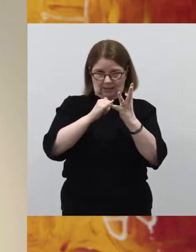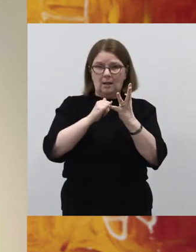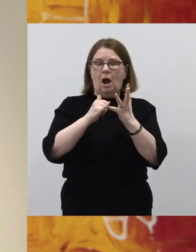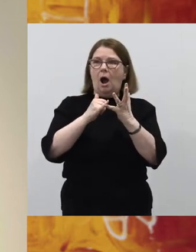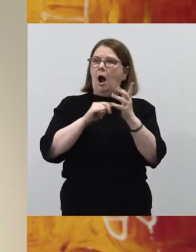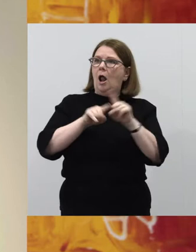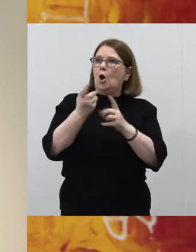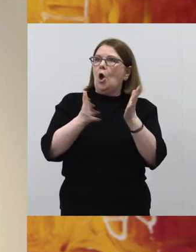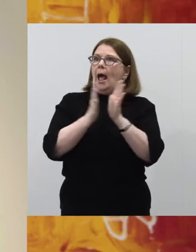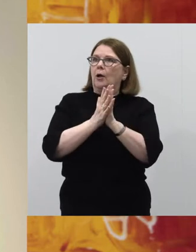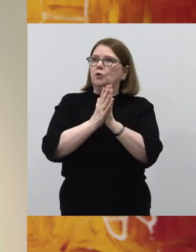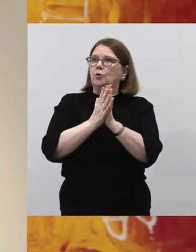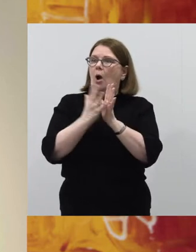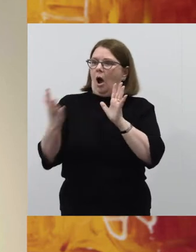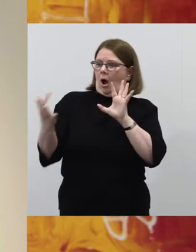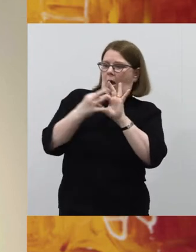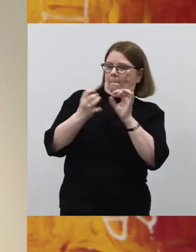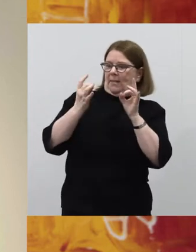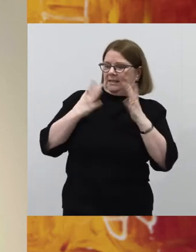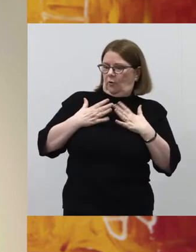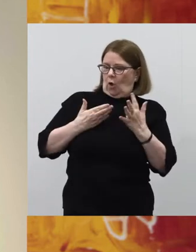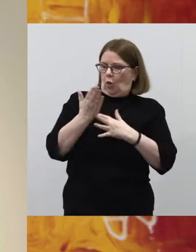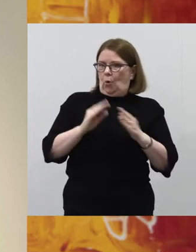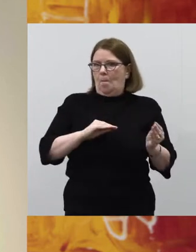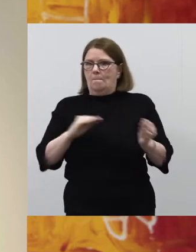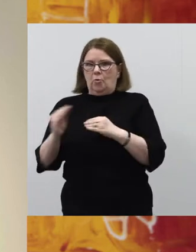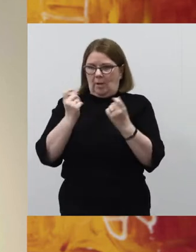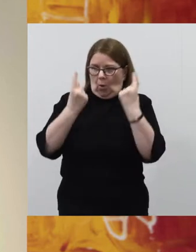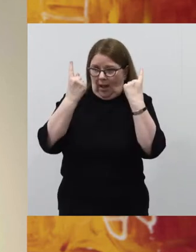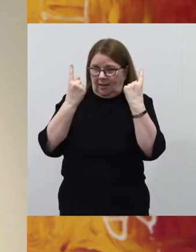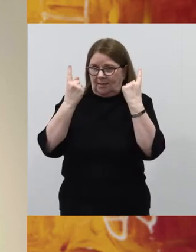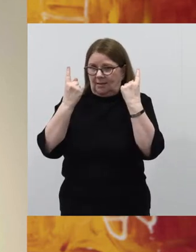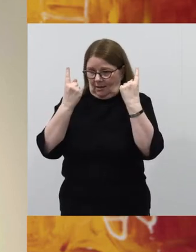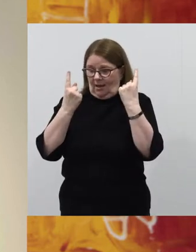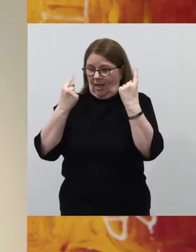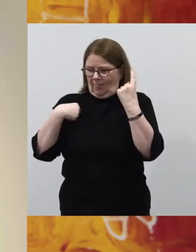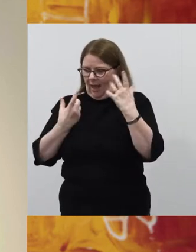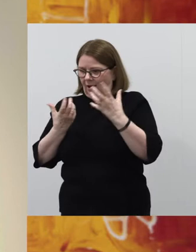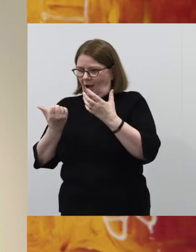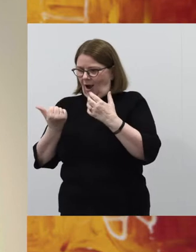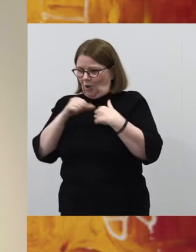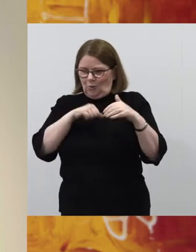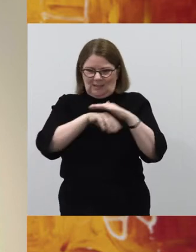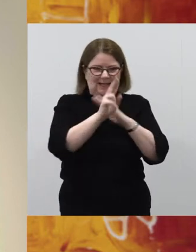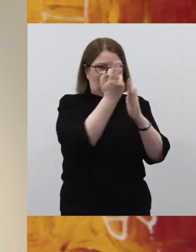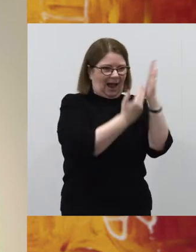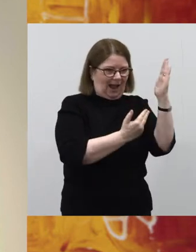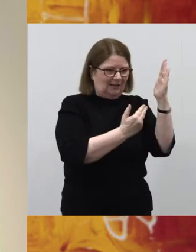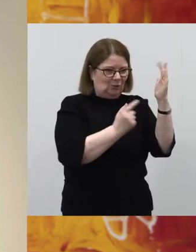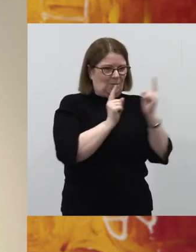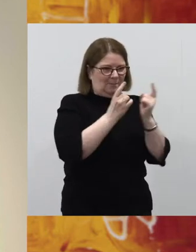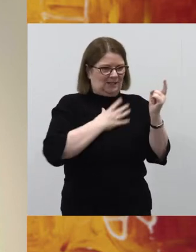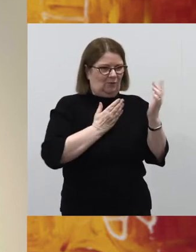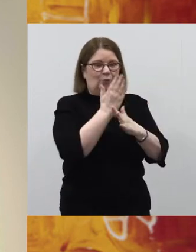to peanuts. By doing this, the works become a kind of Dear John letter. I know we never really knew each other, but I want you to